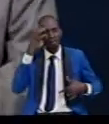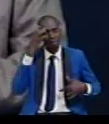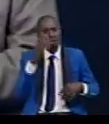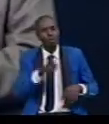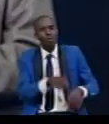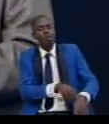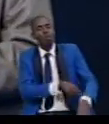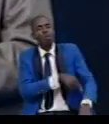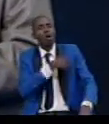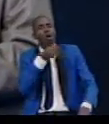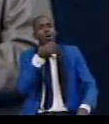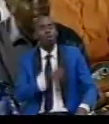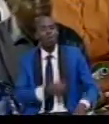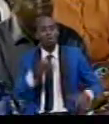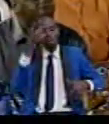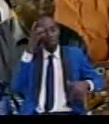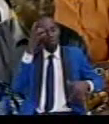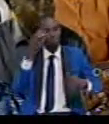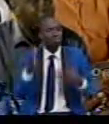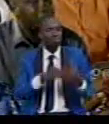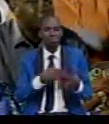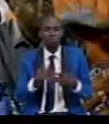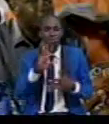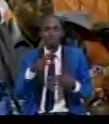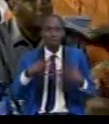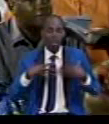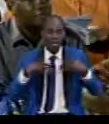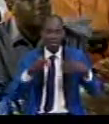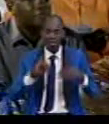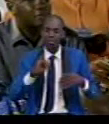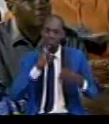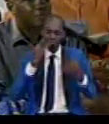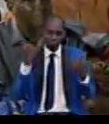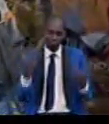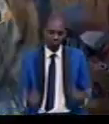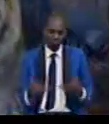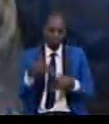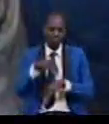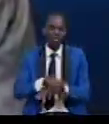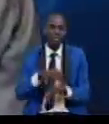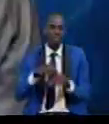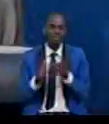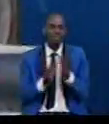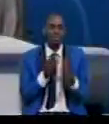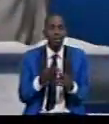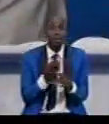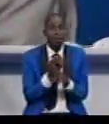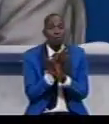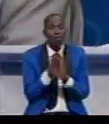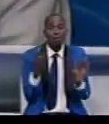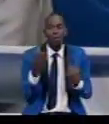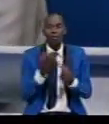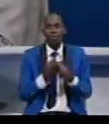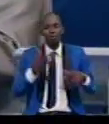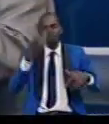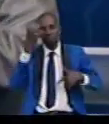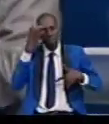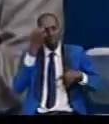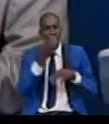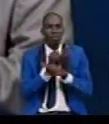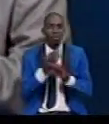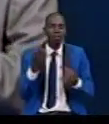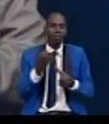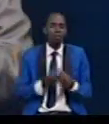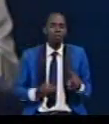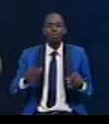healing has come tonight. Freedom from sickness and freedom from disease. Anything